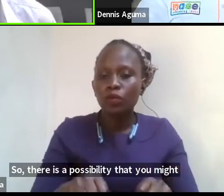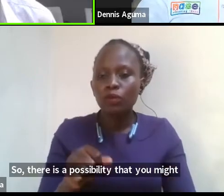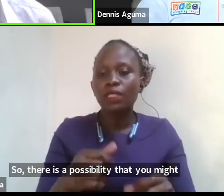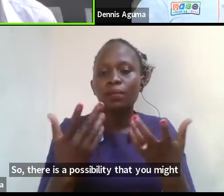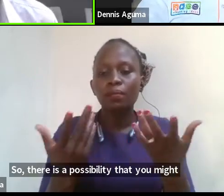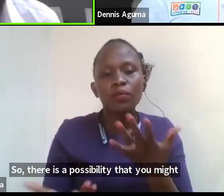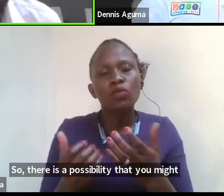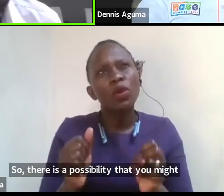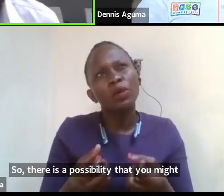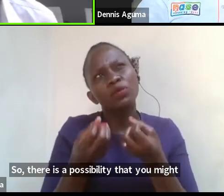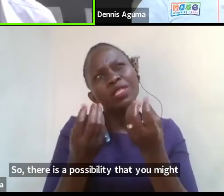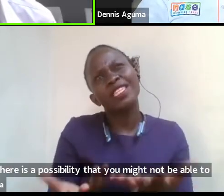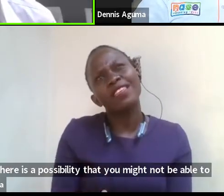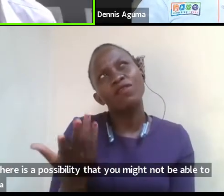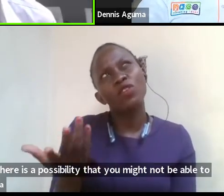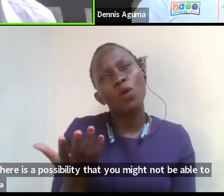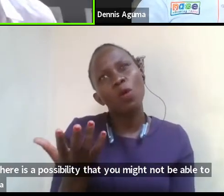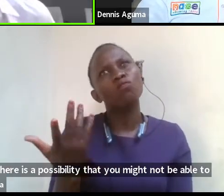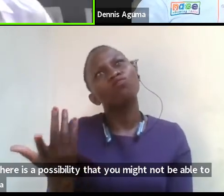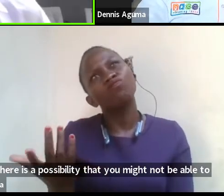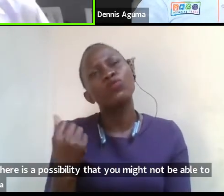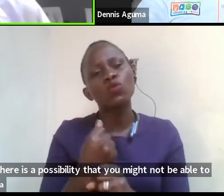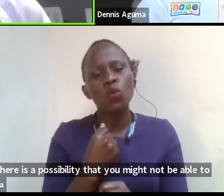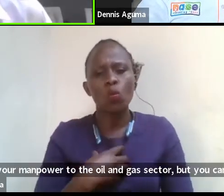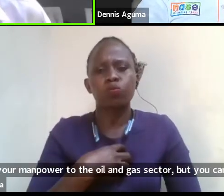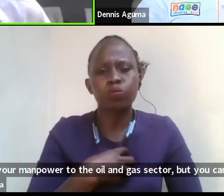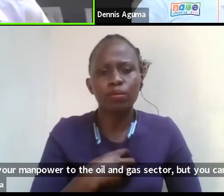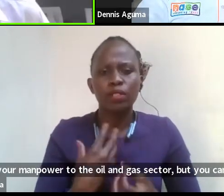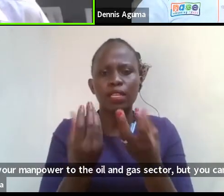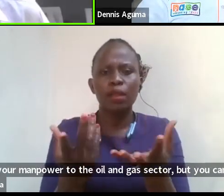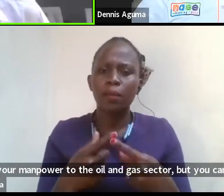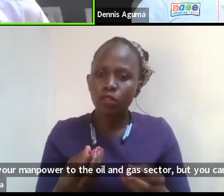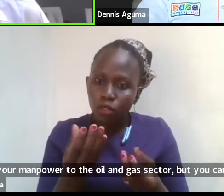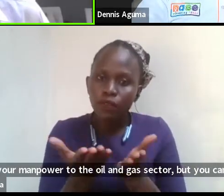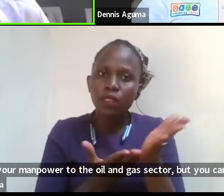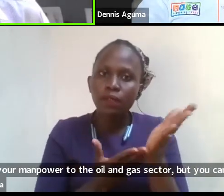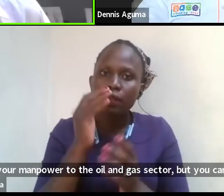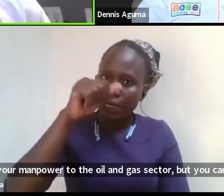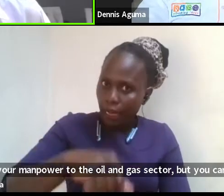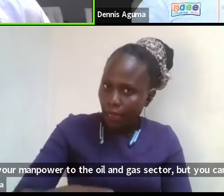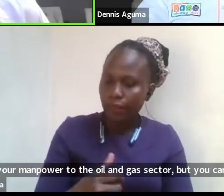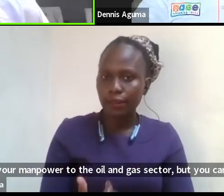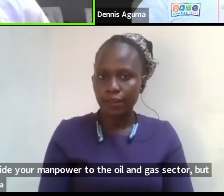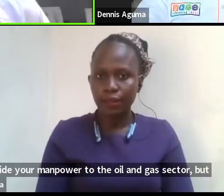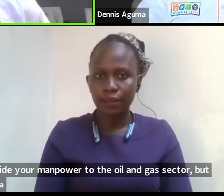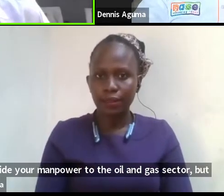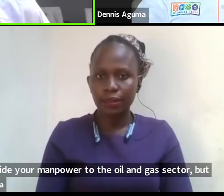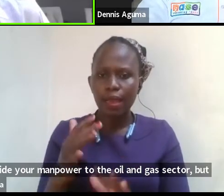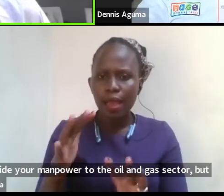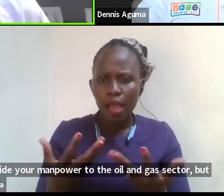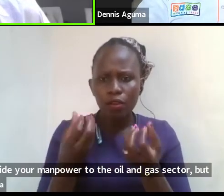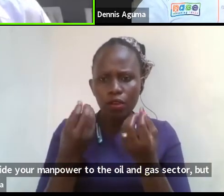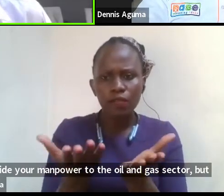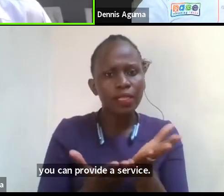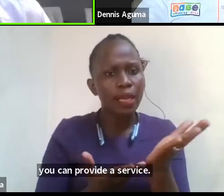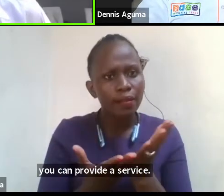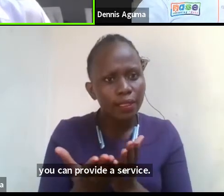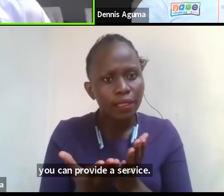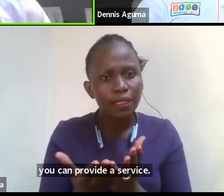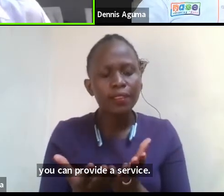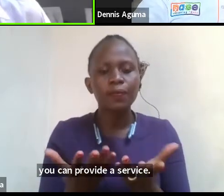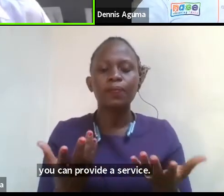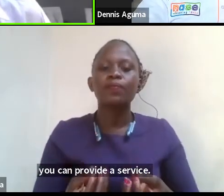provide your manpower to the oil and gas sector, but you can provide a service. And how do you provide a service? You have